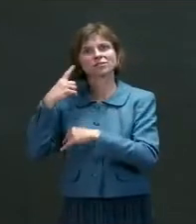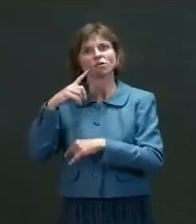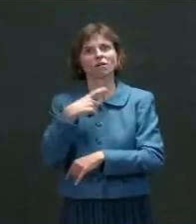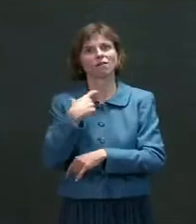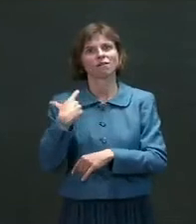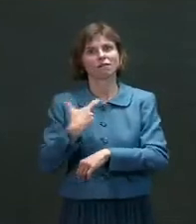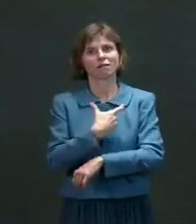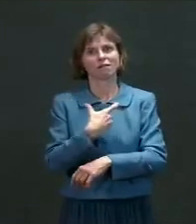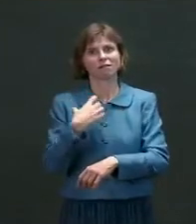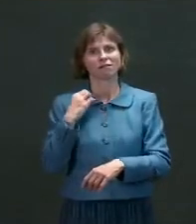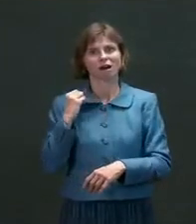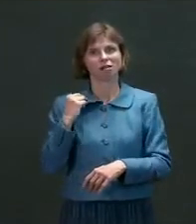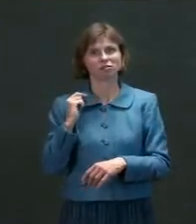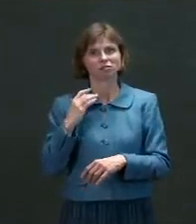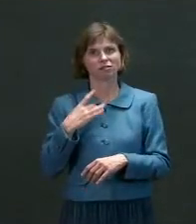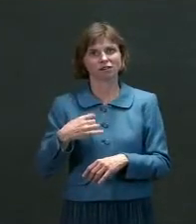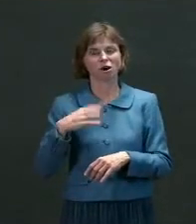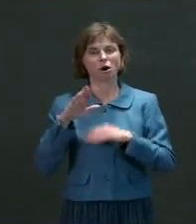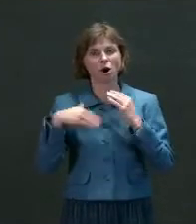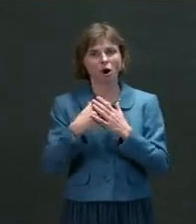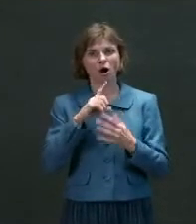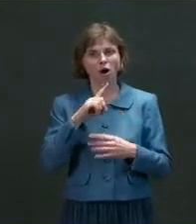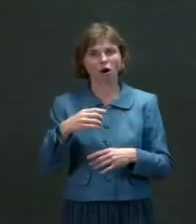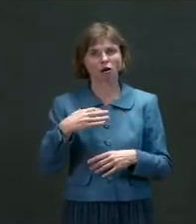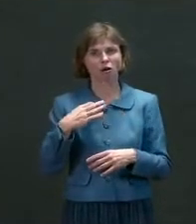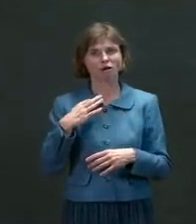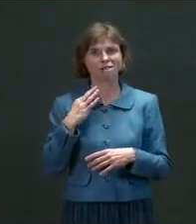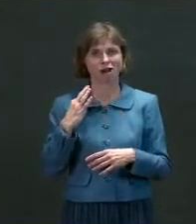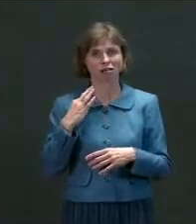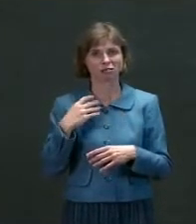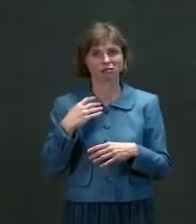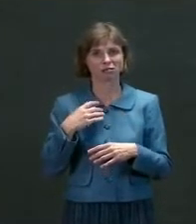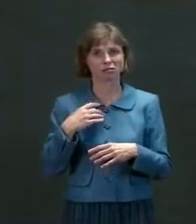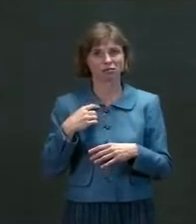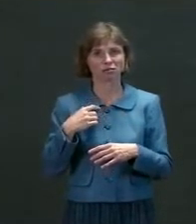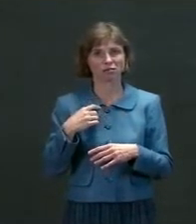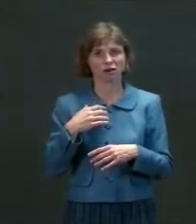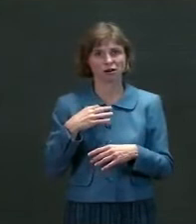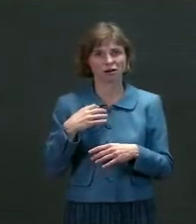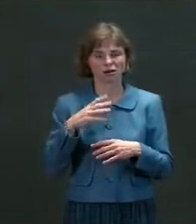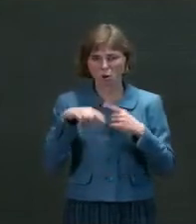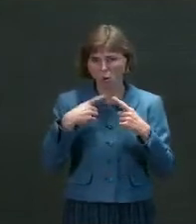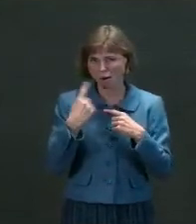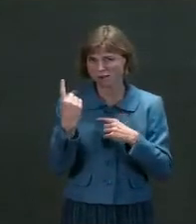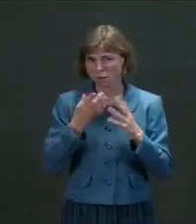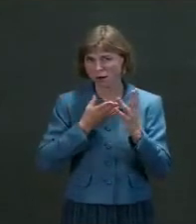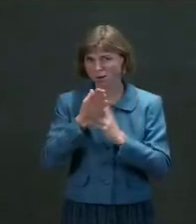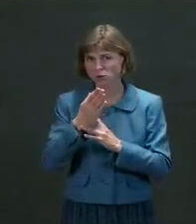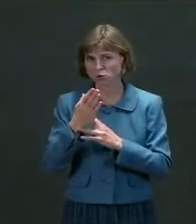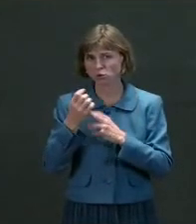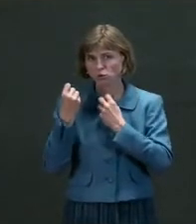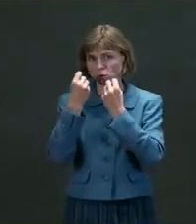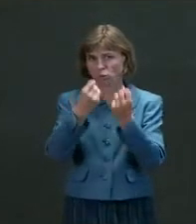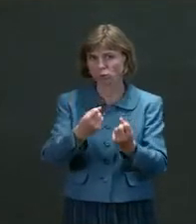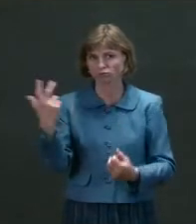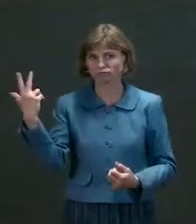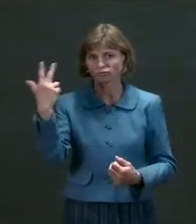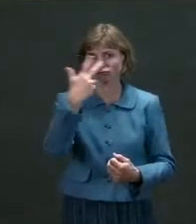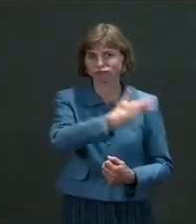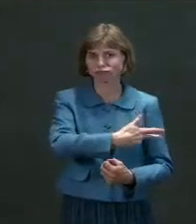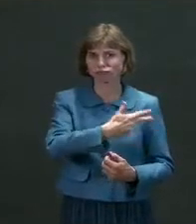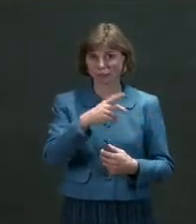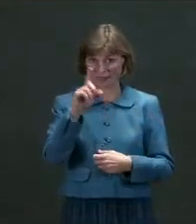of our datafication people are volunteers. And when someone comes through in a vehicle, do they